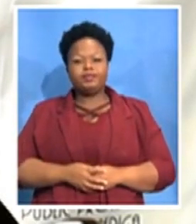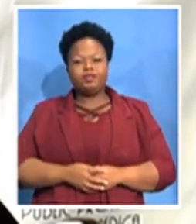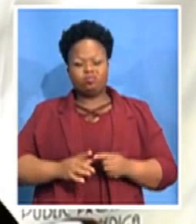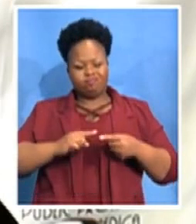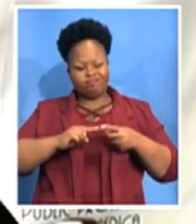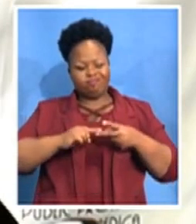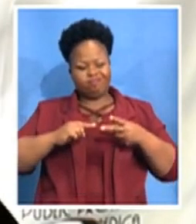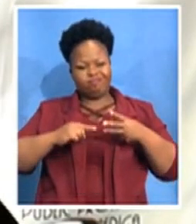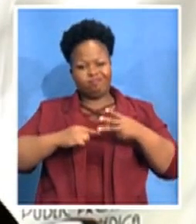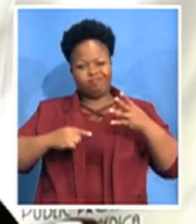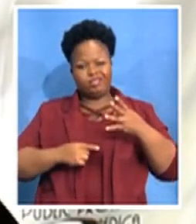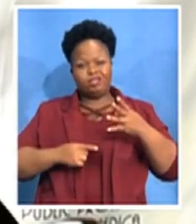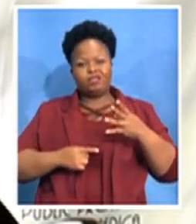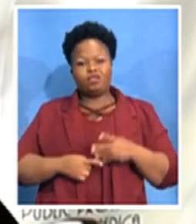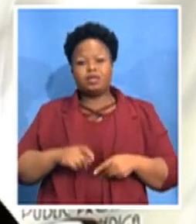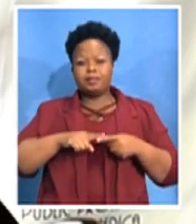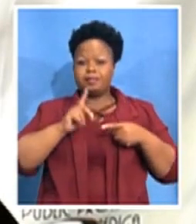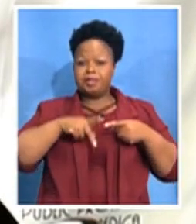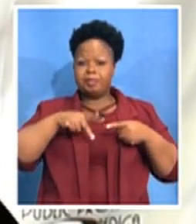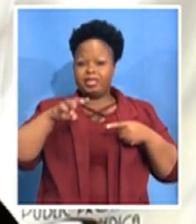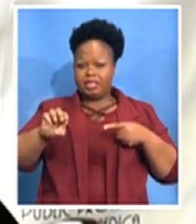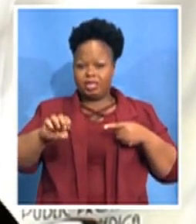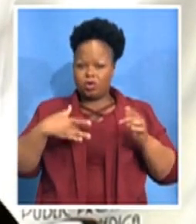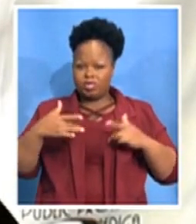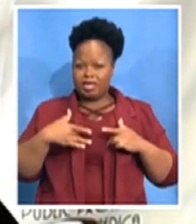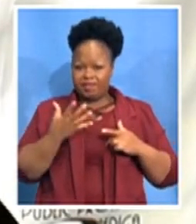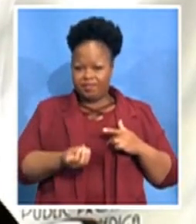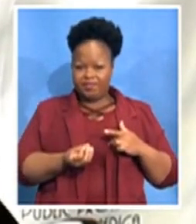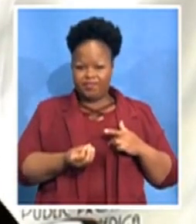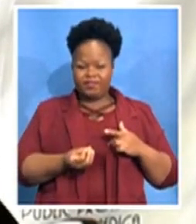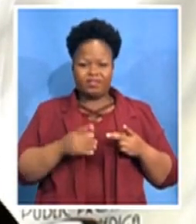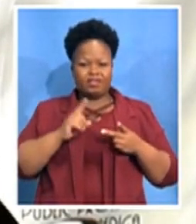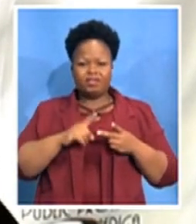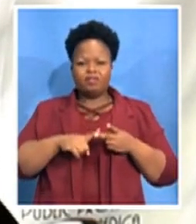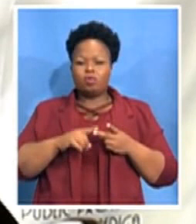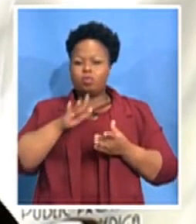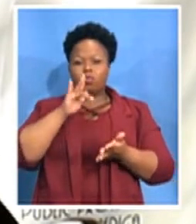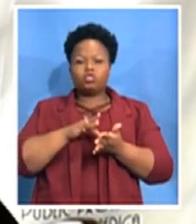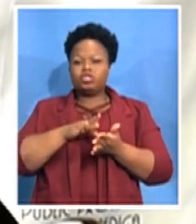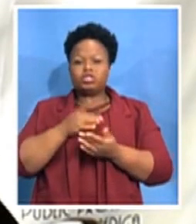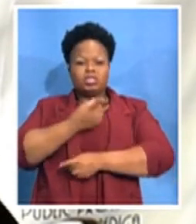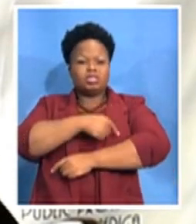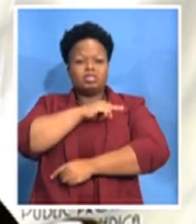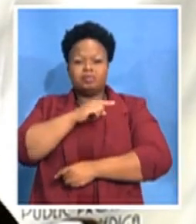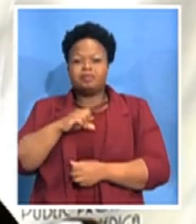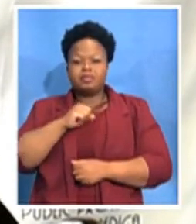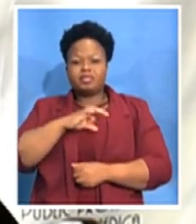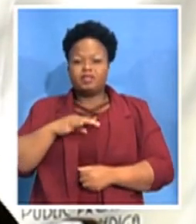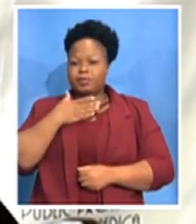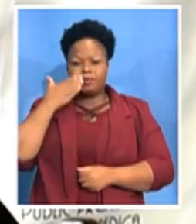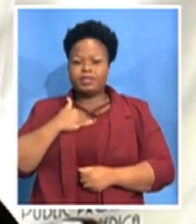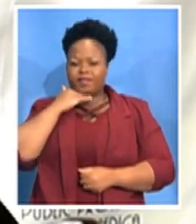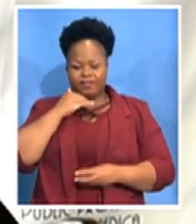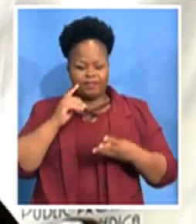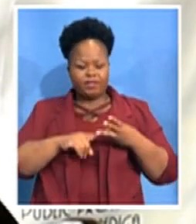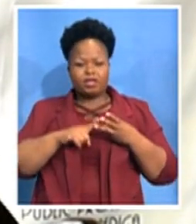PPEs, capacity of vacancies, unions, psychiatry wards,